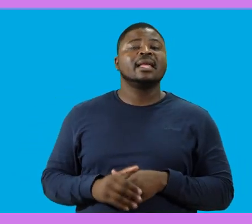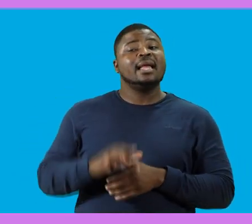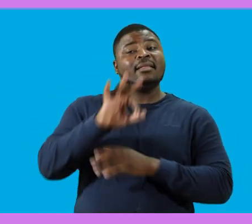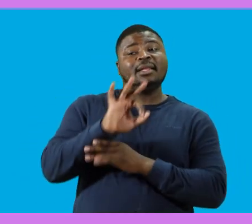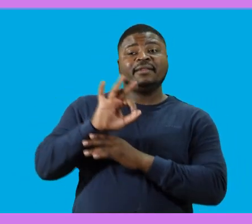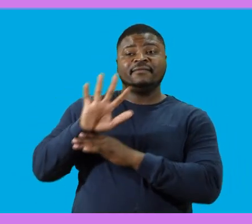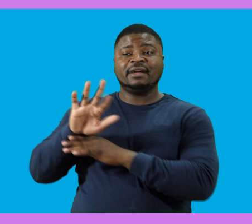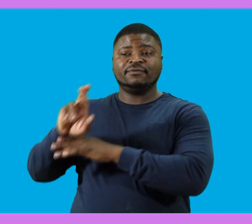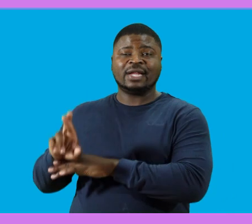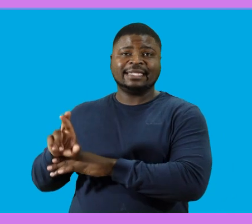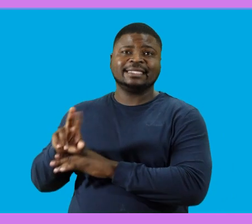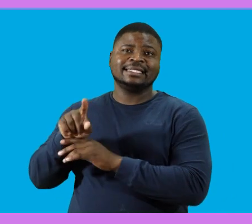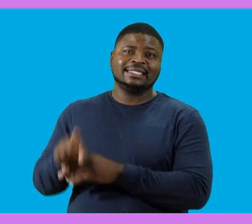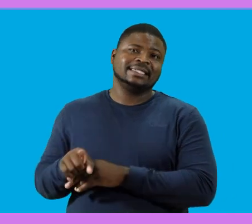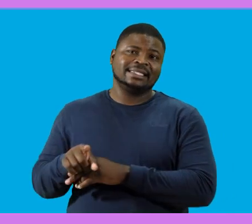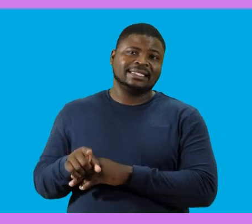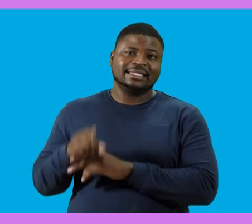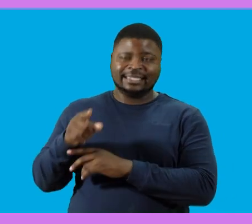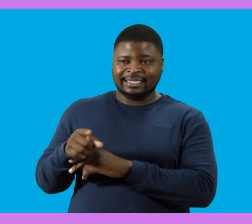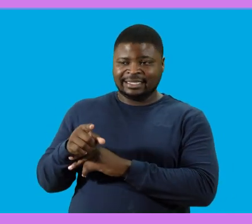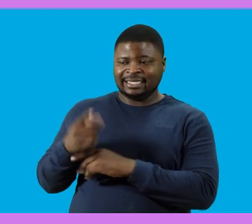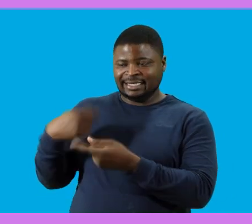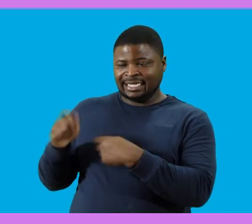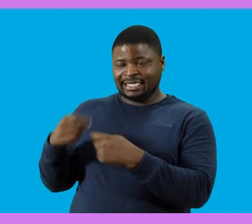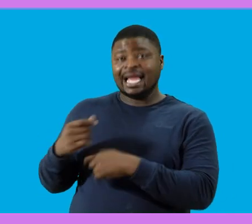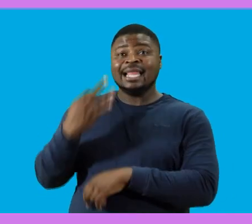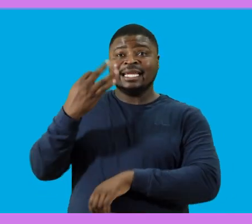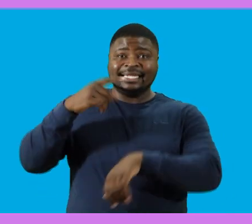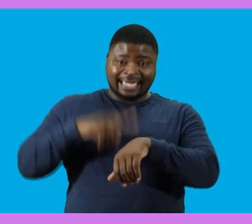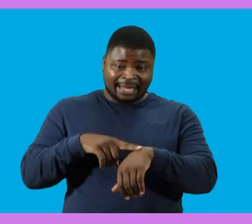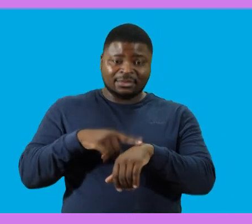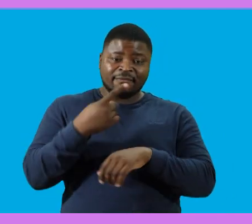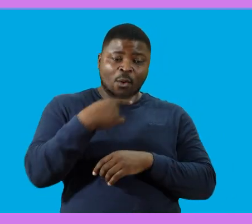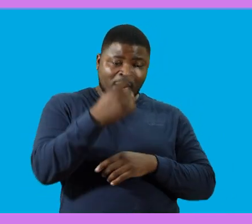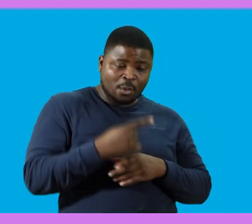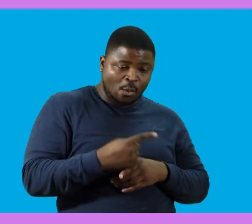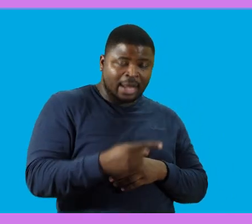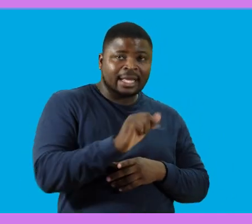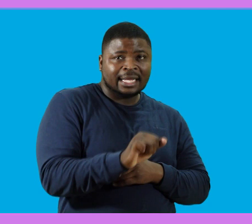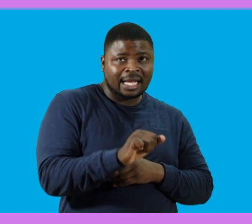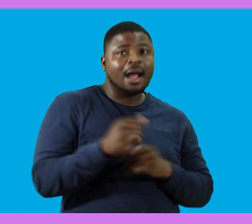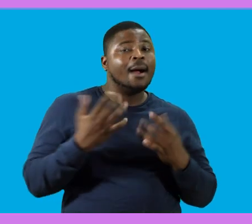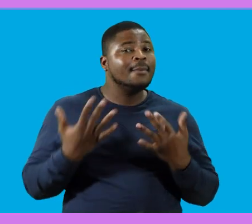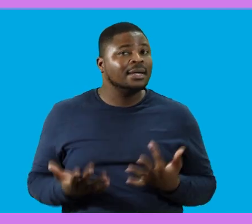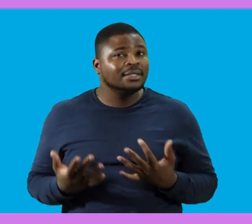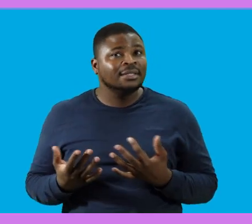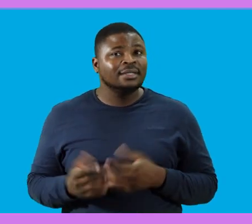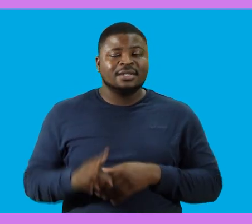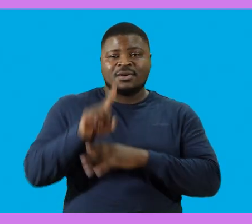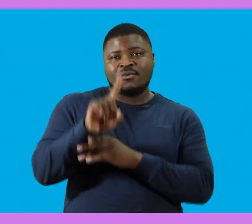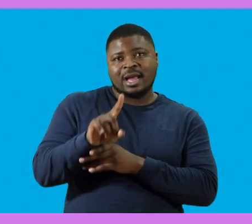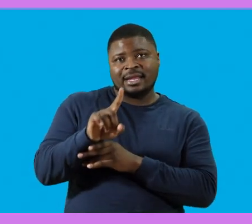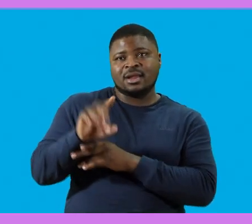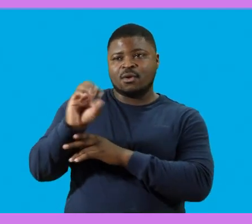He spends 35 Rand 3 times a week,